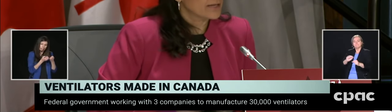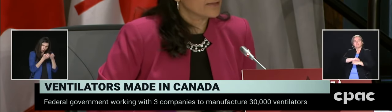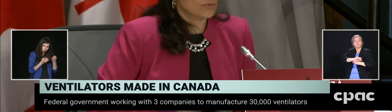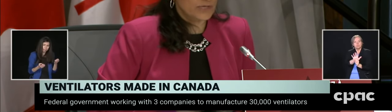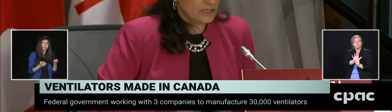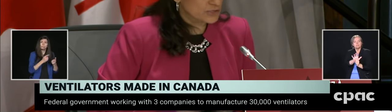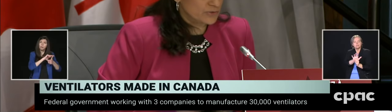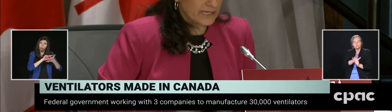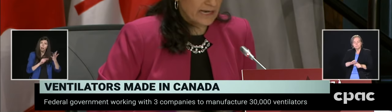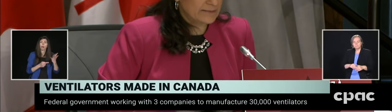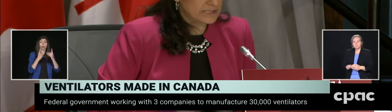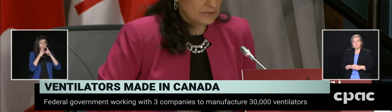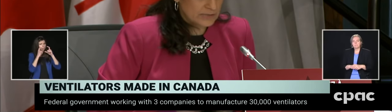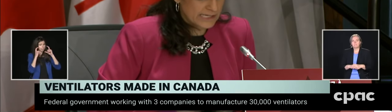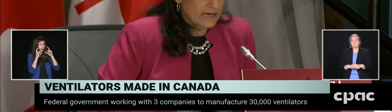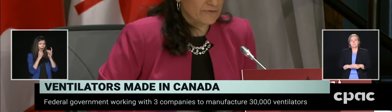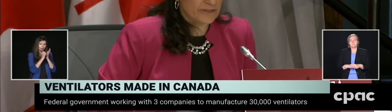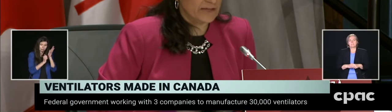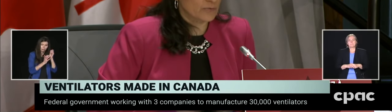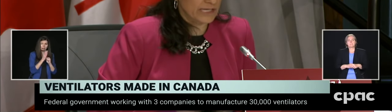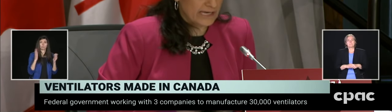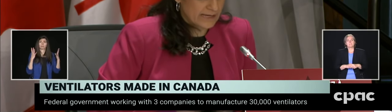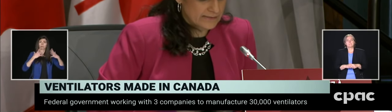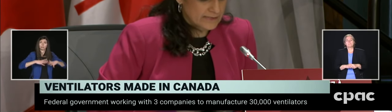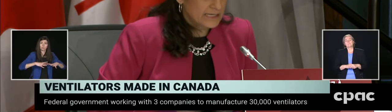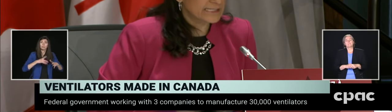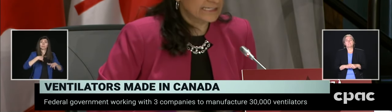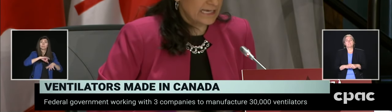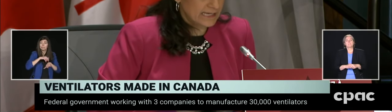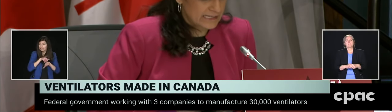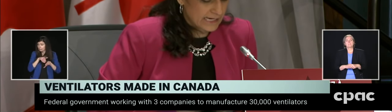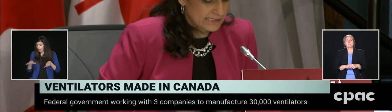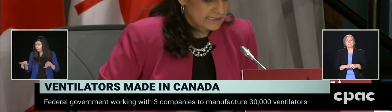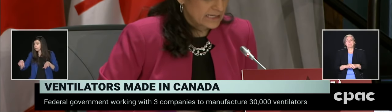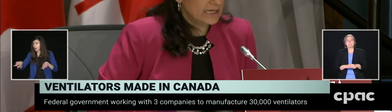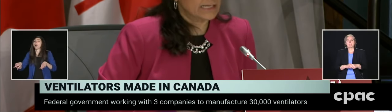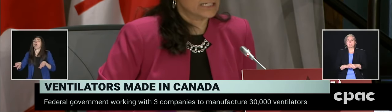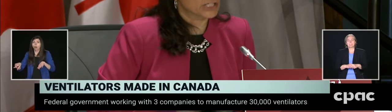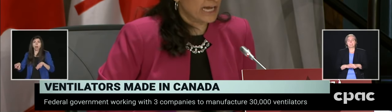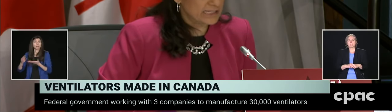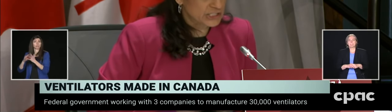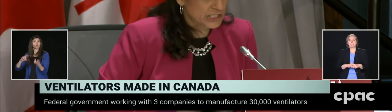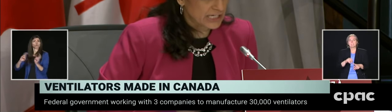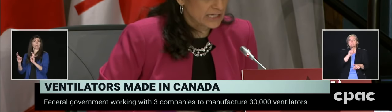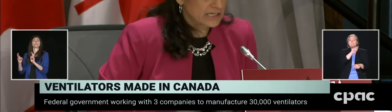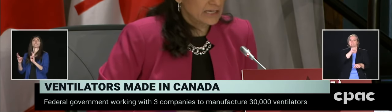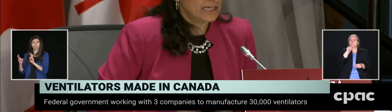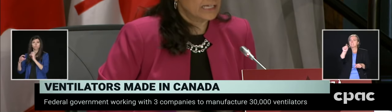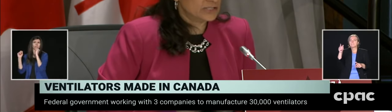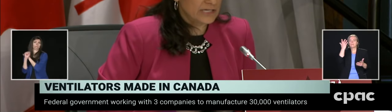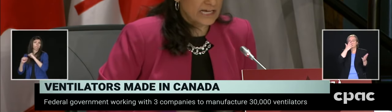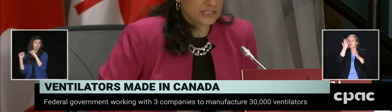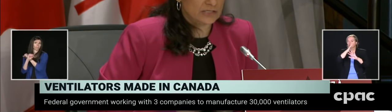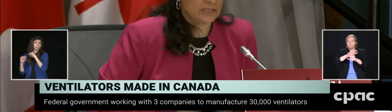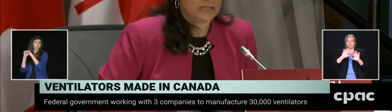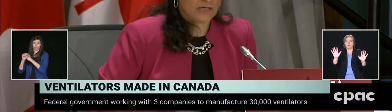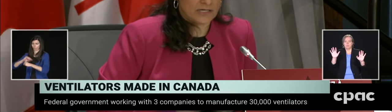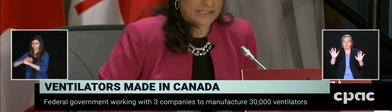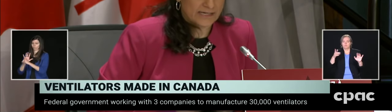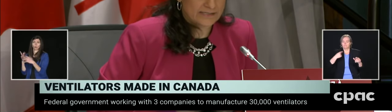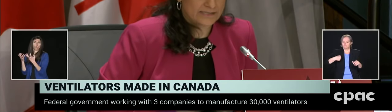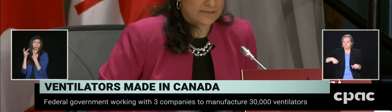assured that we are doing absolutely everything we can, day and night, in a challenging